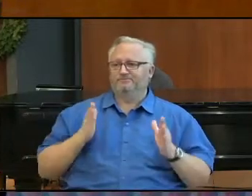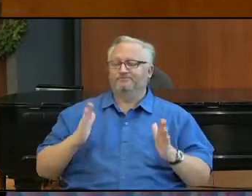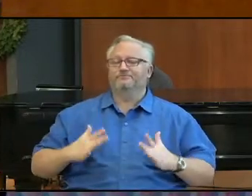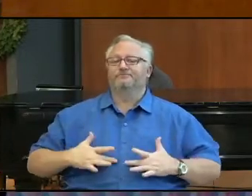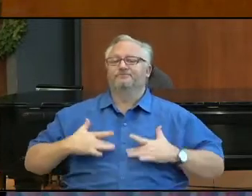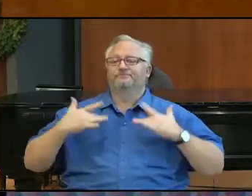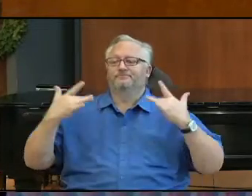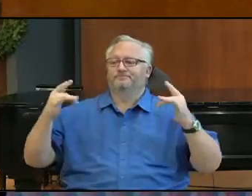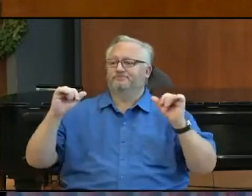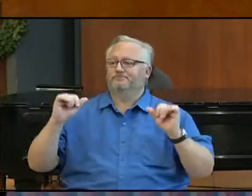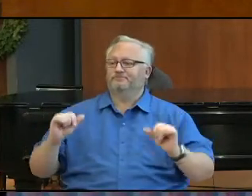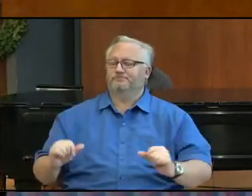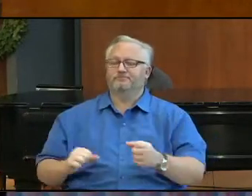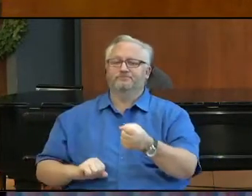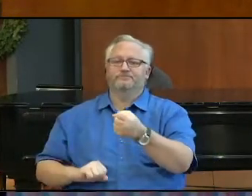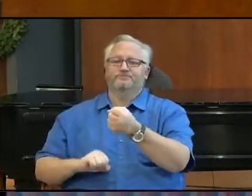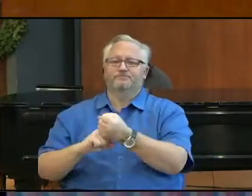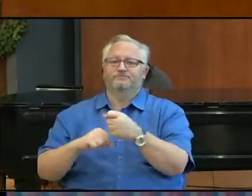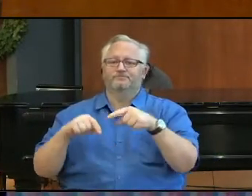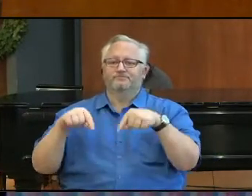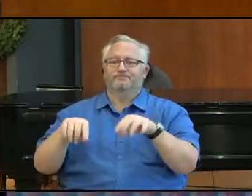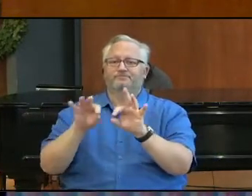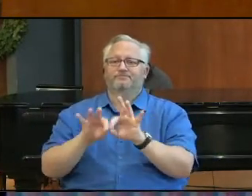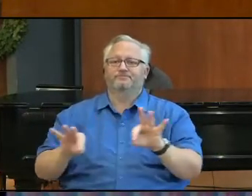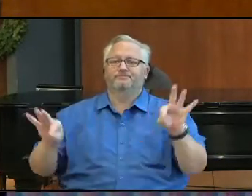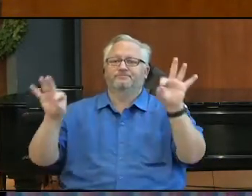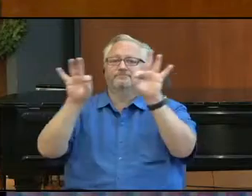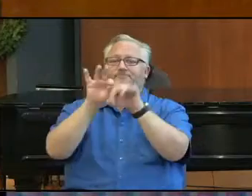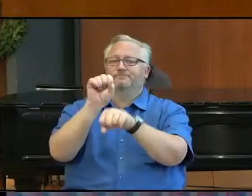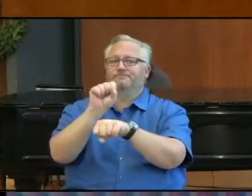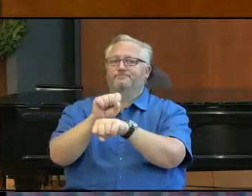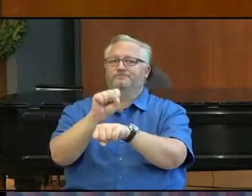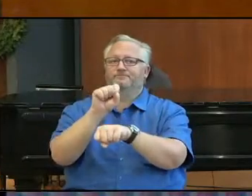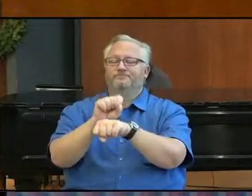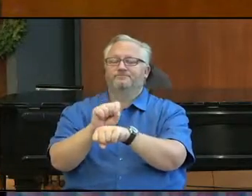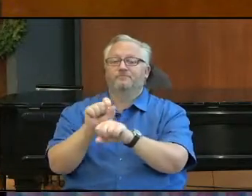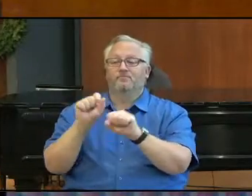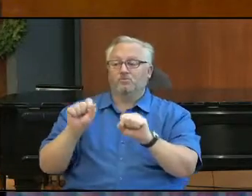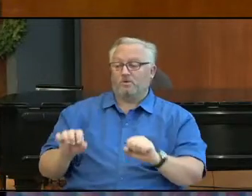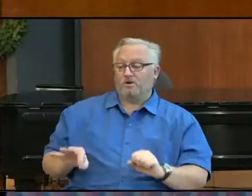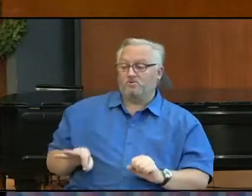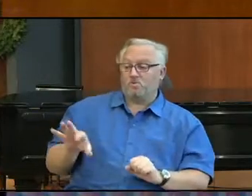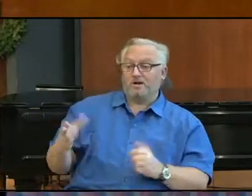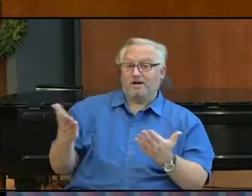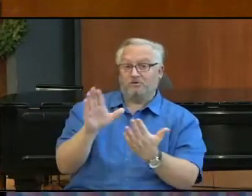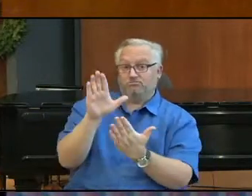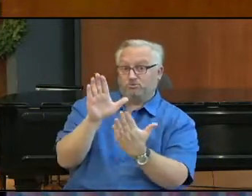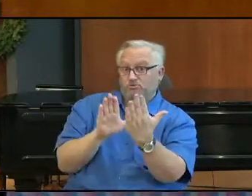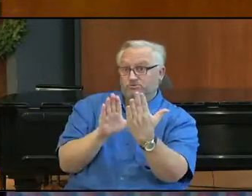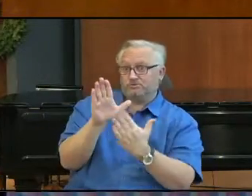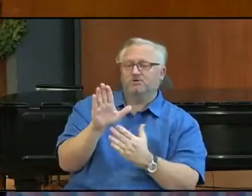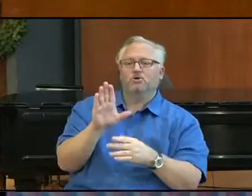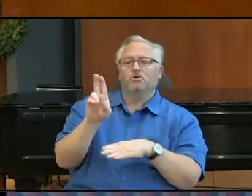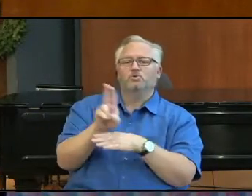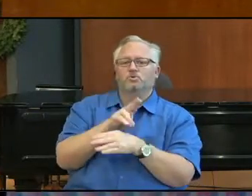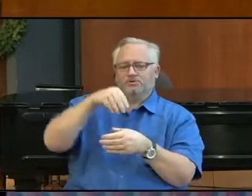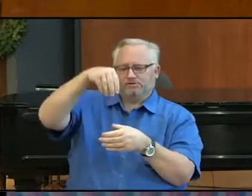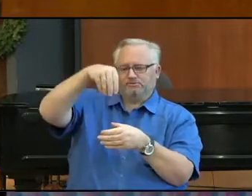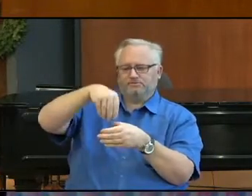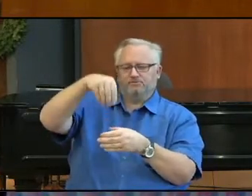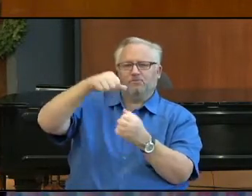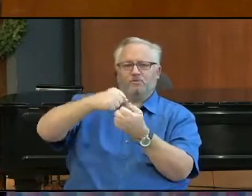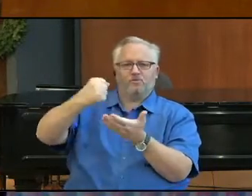glad to be able to support this important, important work. You may donate here in person in the dip jars if you'd